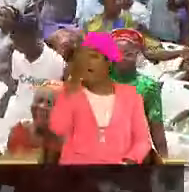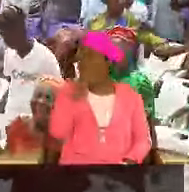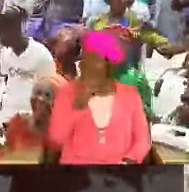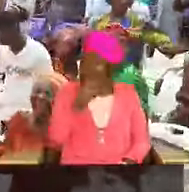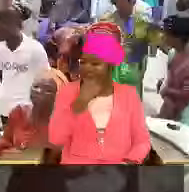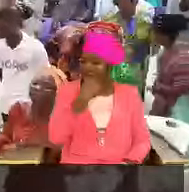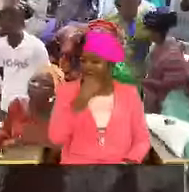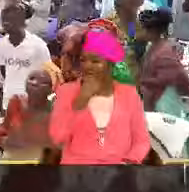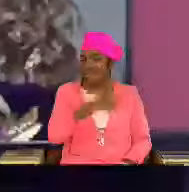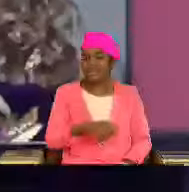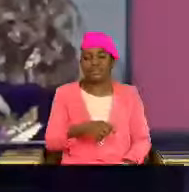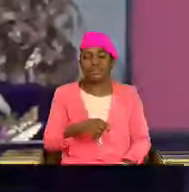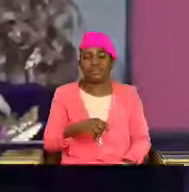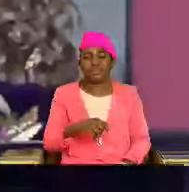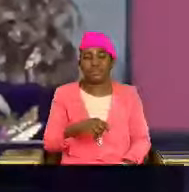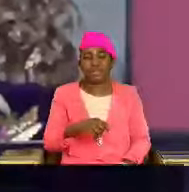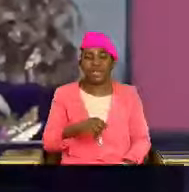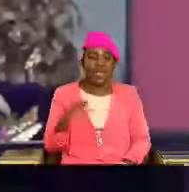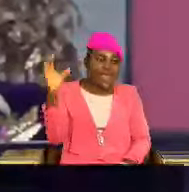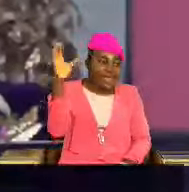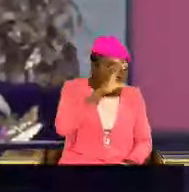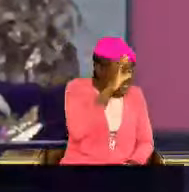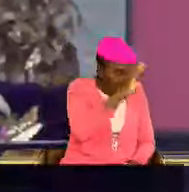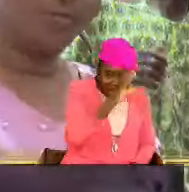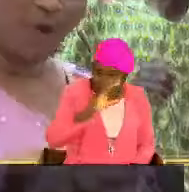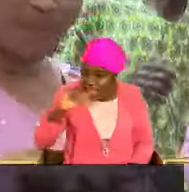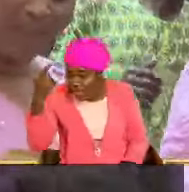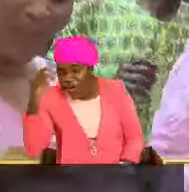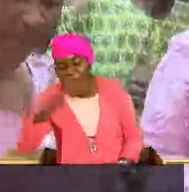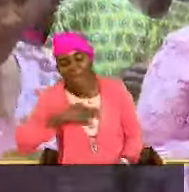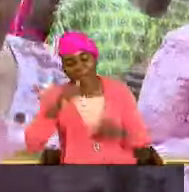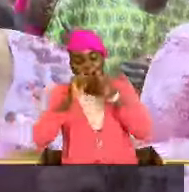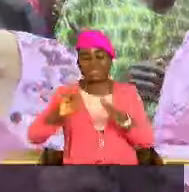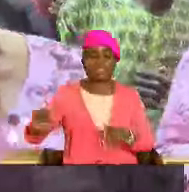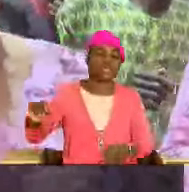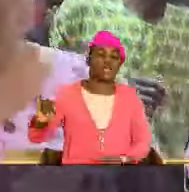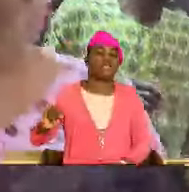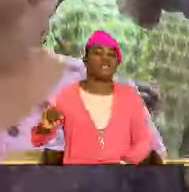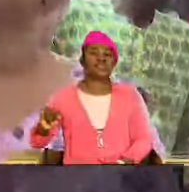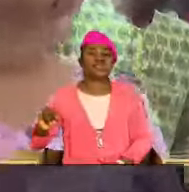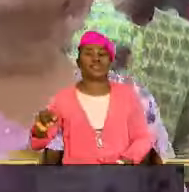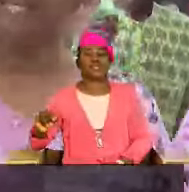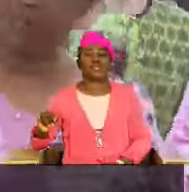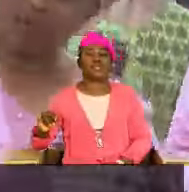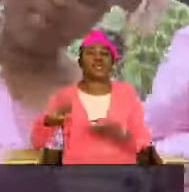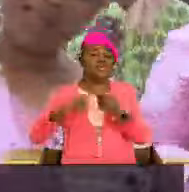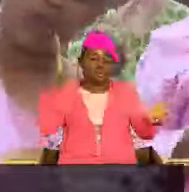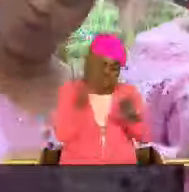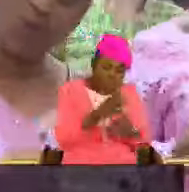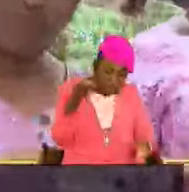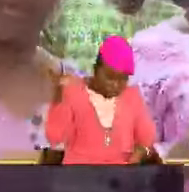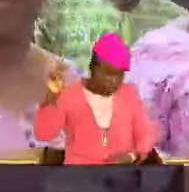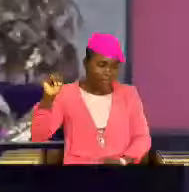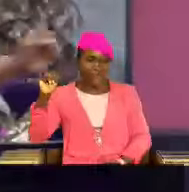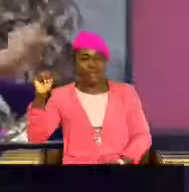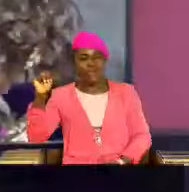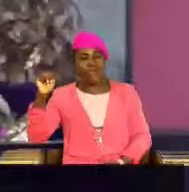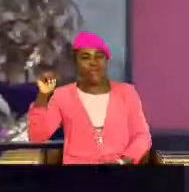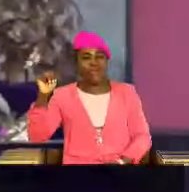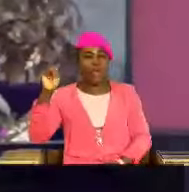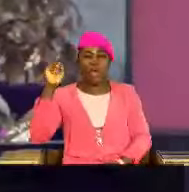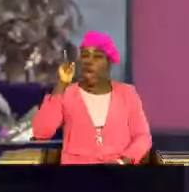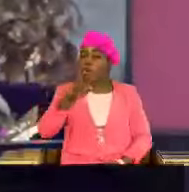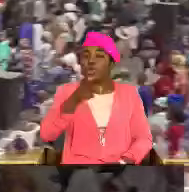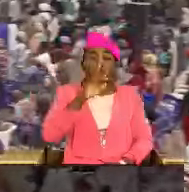eyes searching for my blessings in order to stop them you are